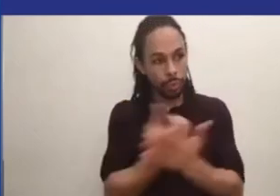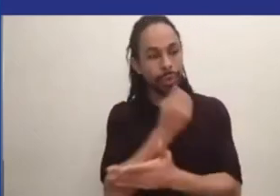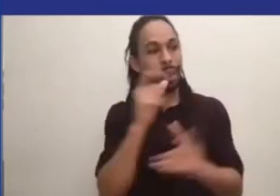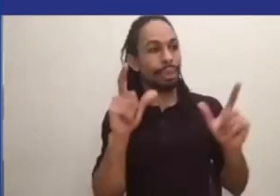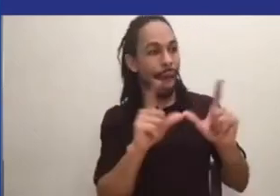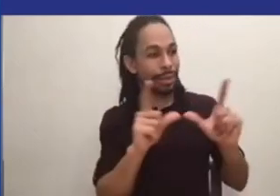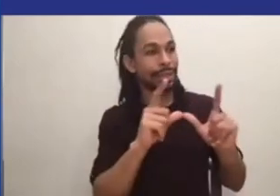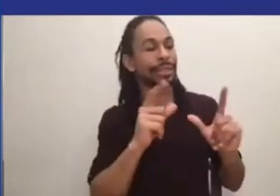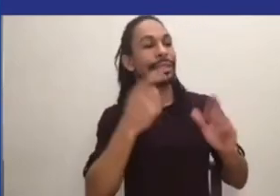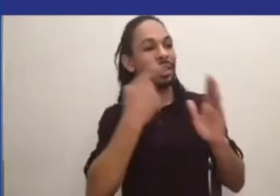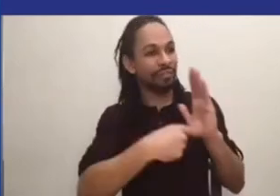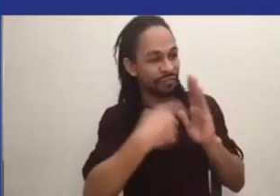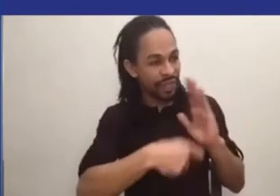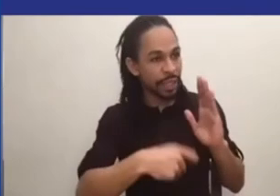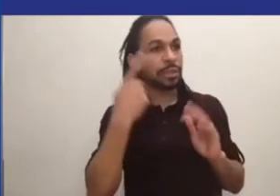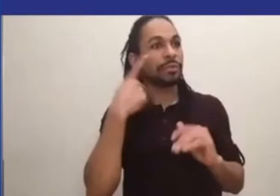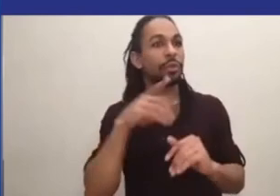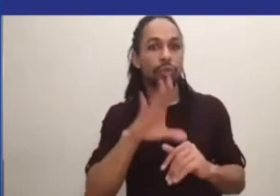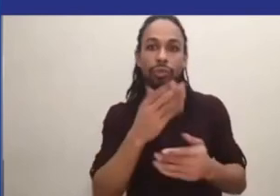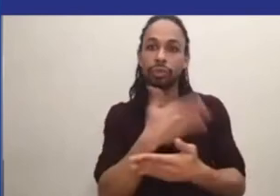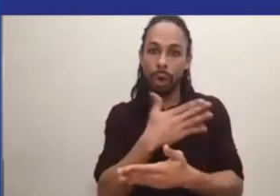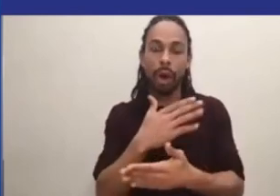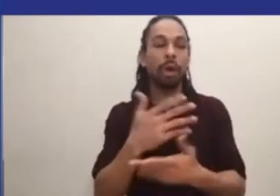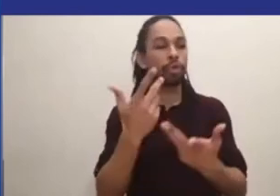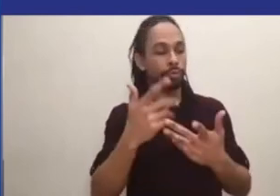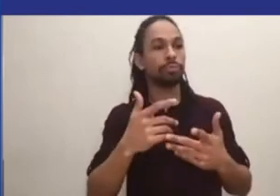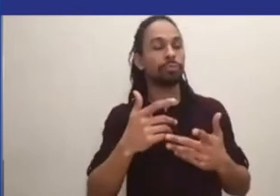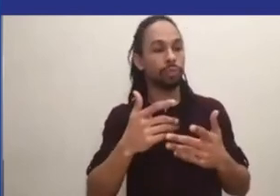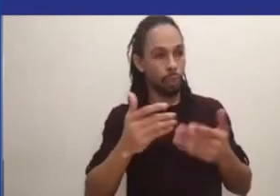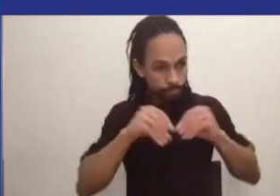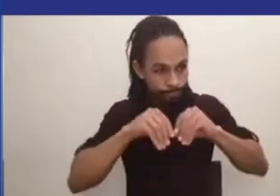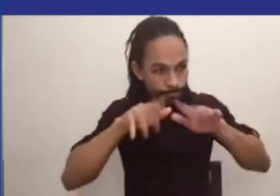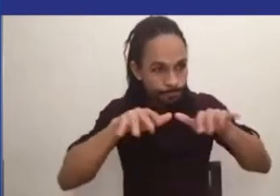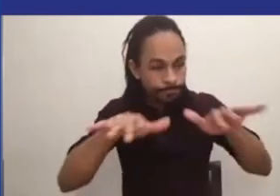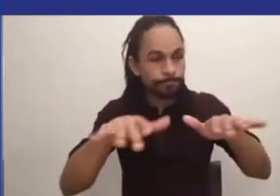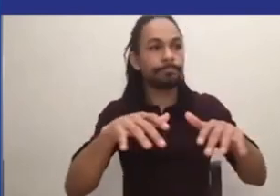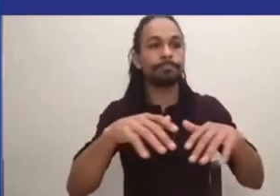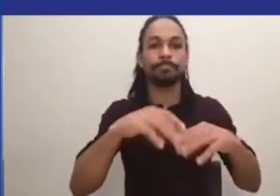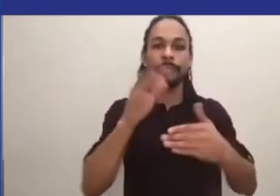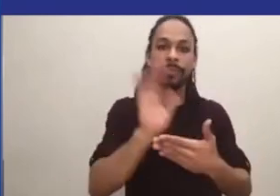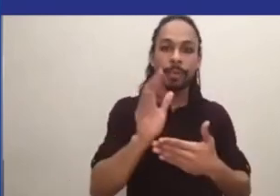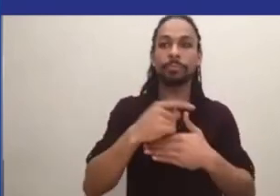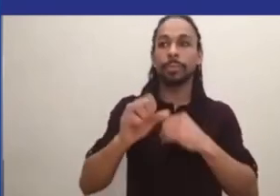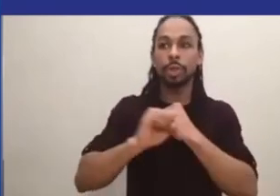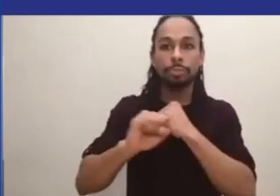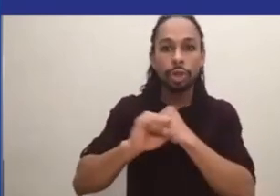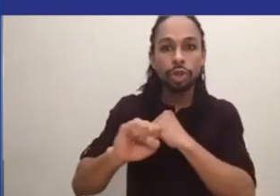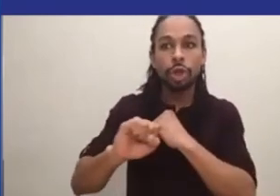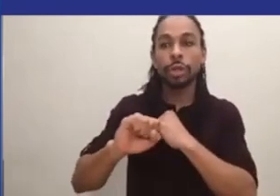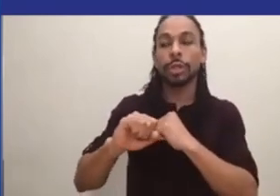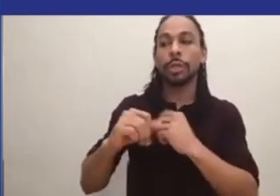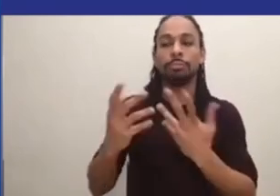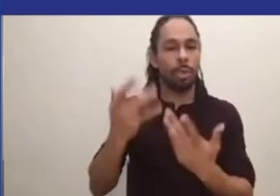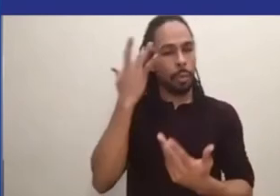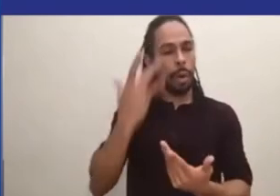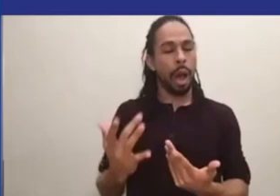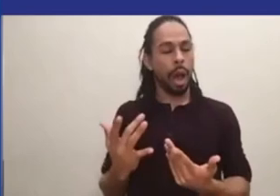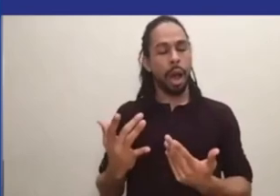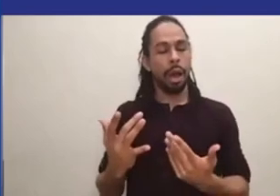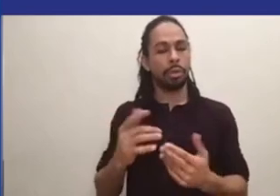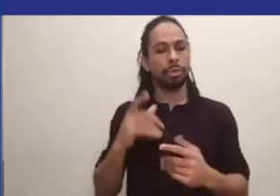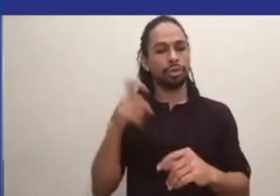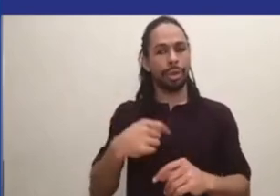in films and commercials, you know, why should I not receive such as being